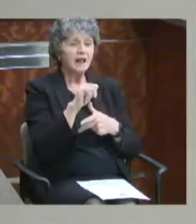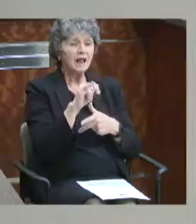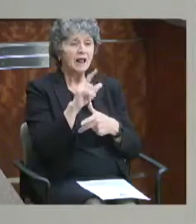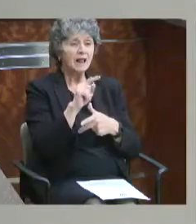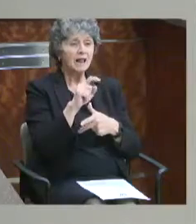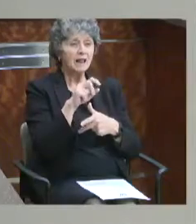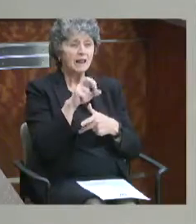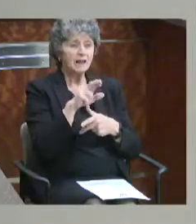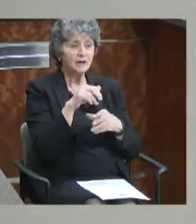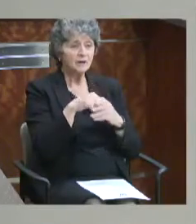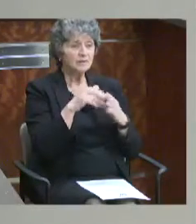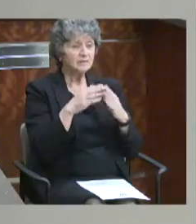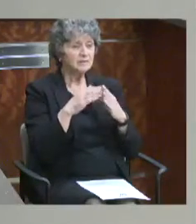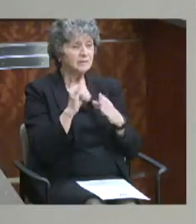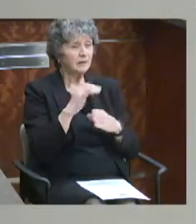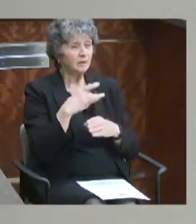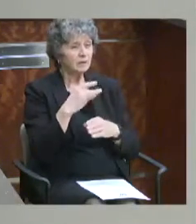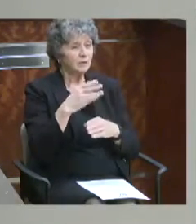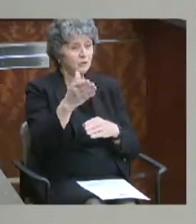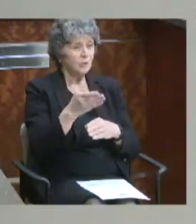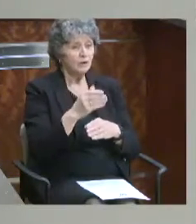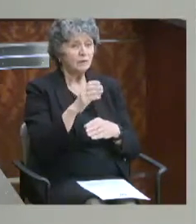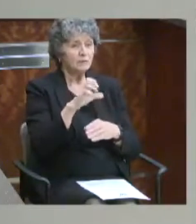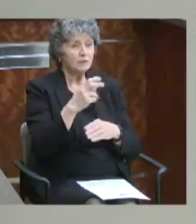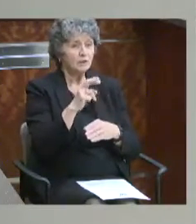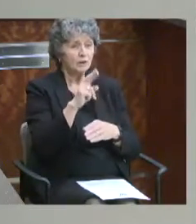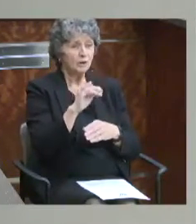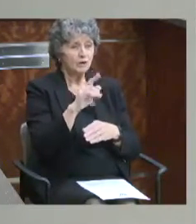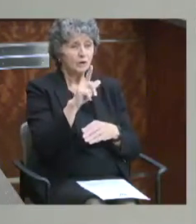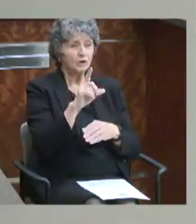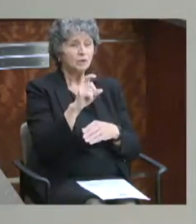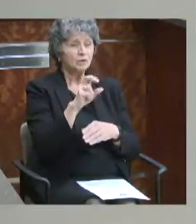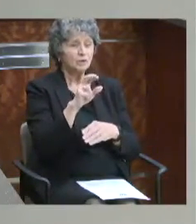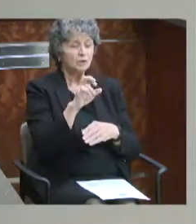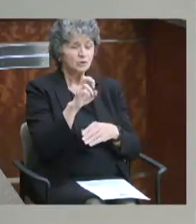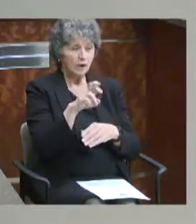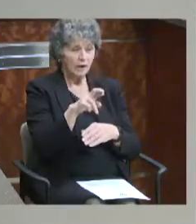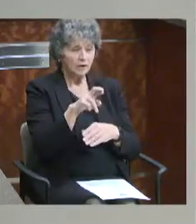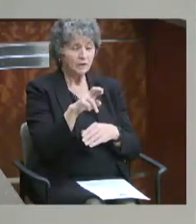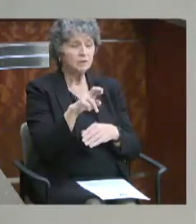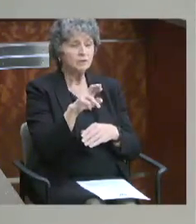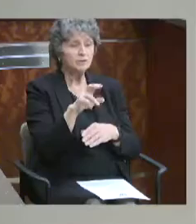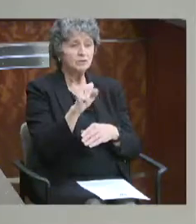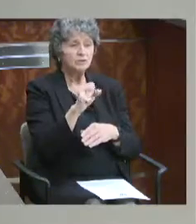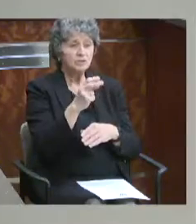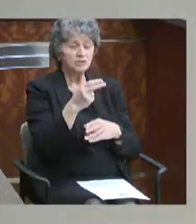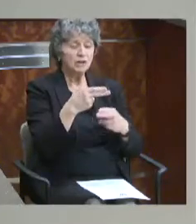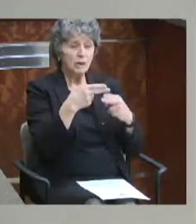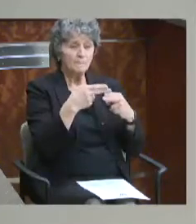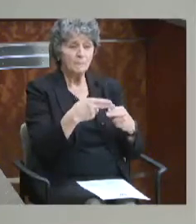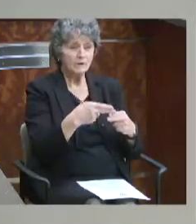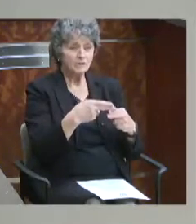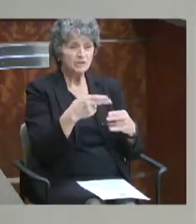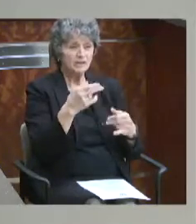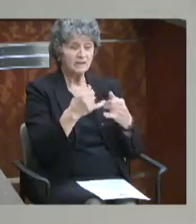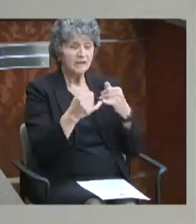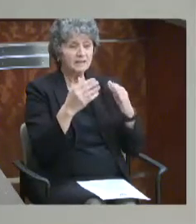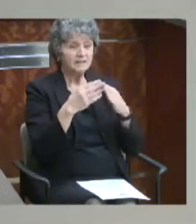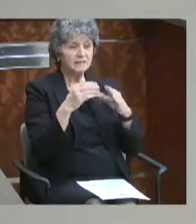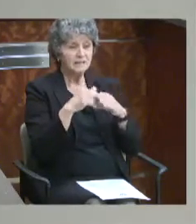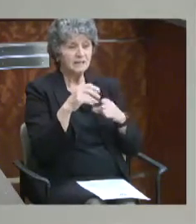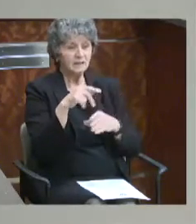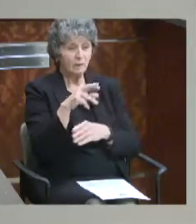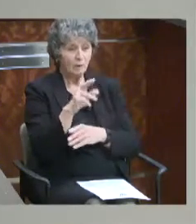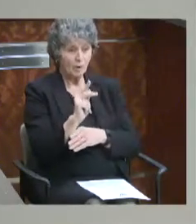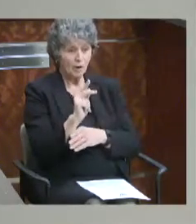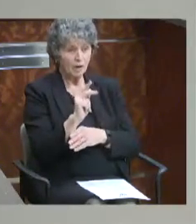welcome Cheryl Dreyer, who came tonight. Thank you for coming. She had brought up at our last City in the Park at the Armory last week